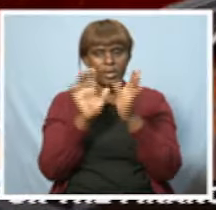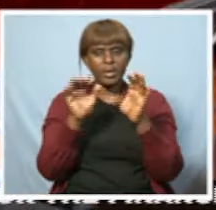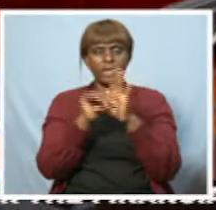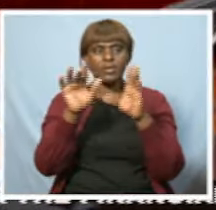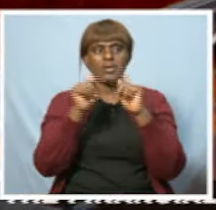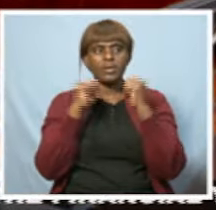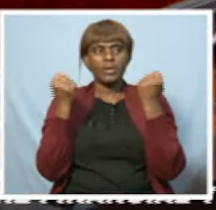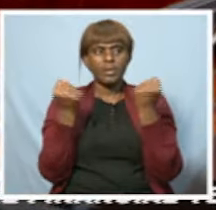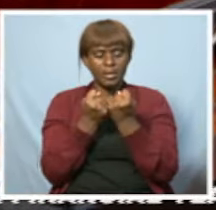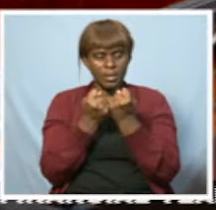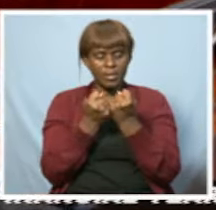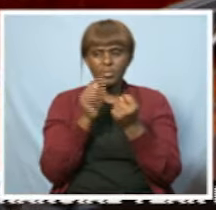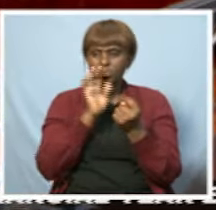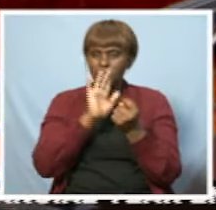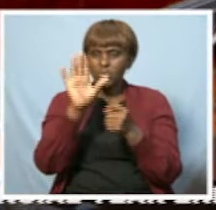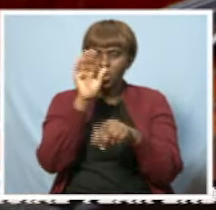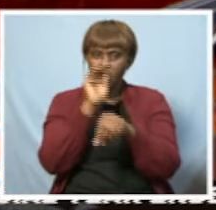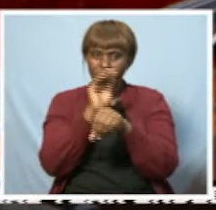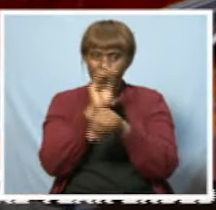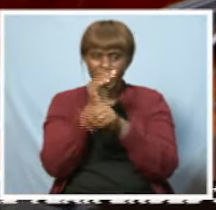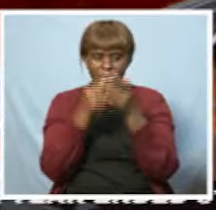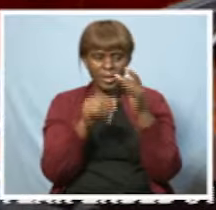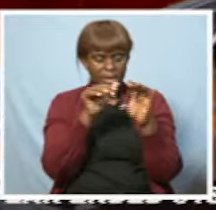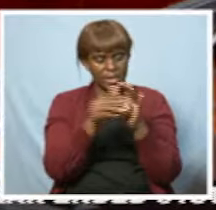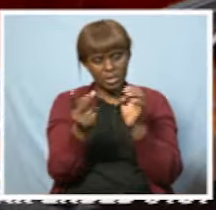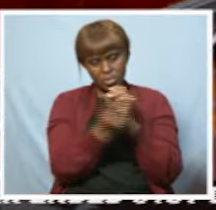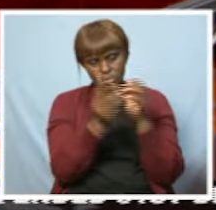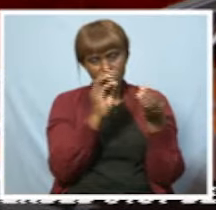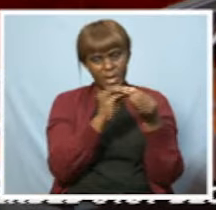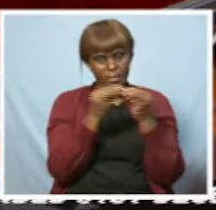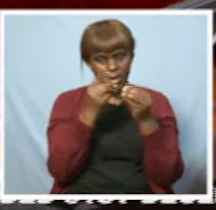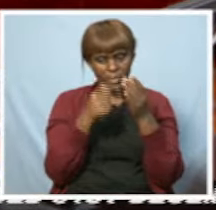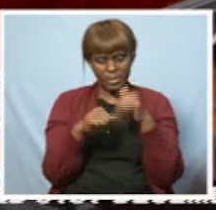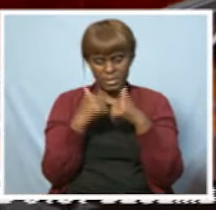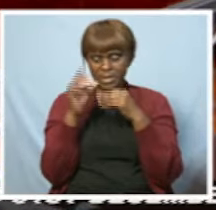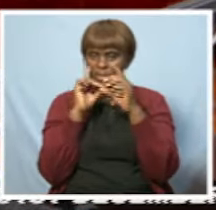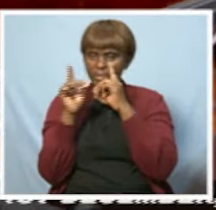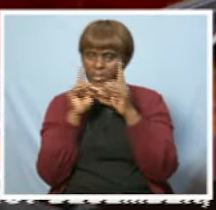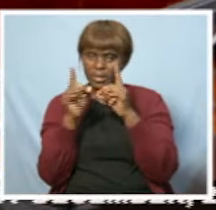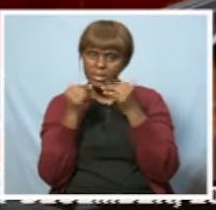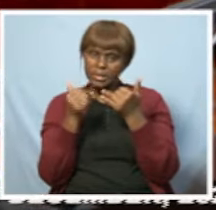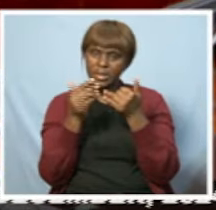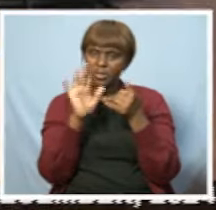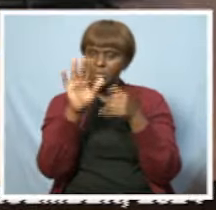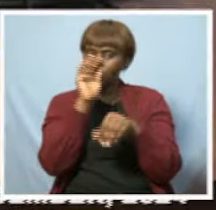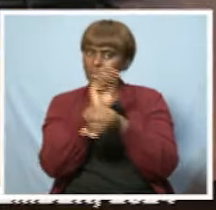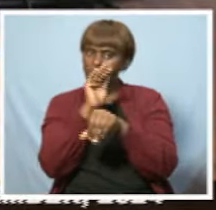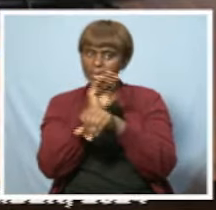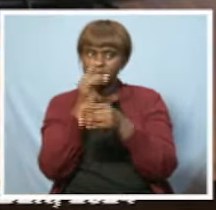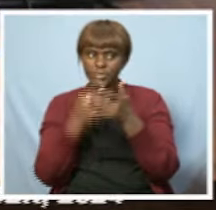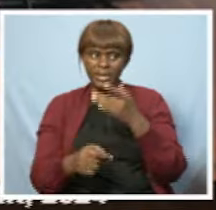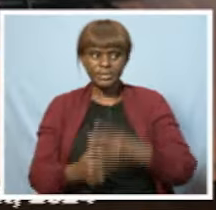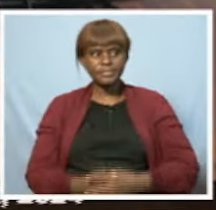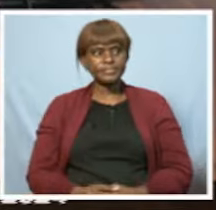delegation. What is your comment on these two figures that we're discussing?